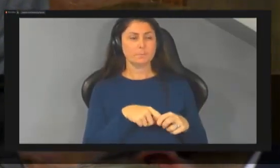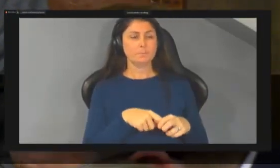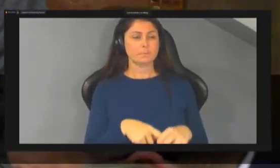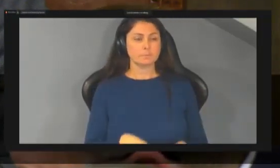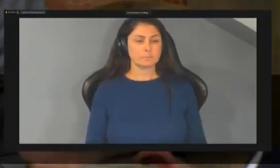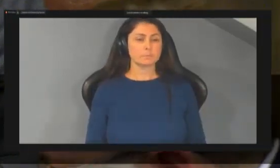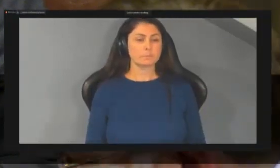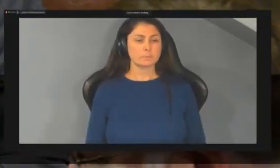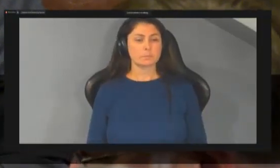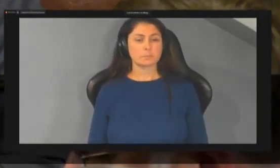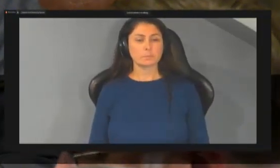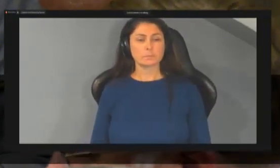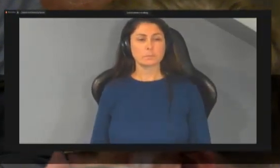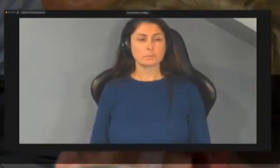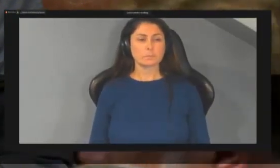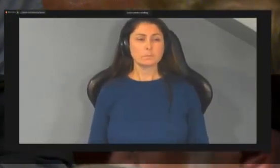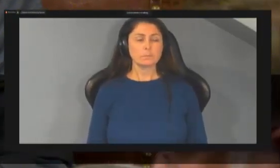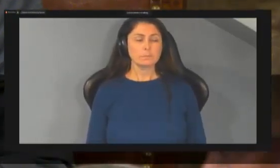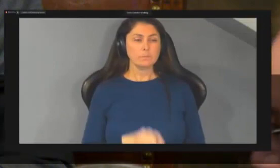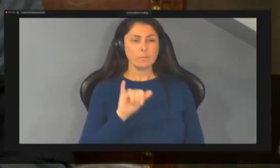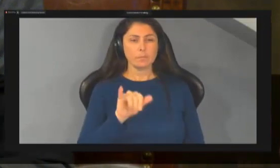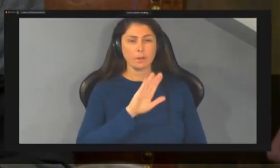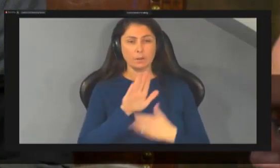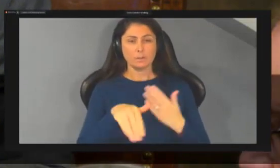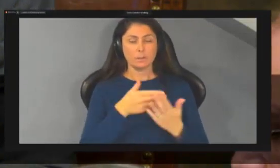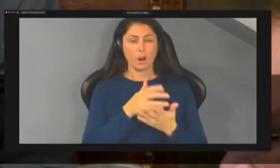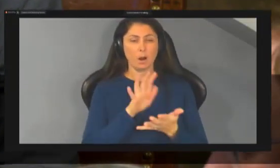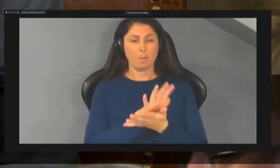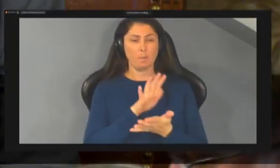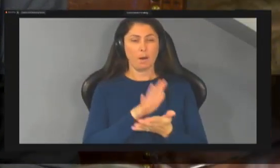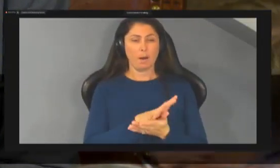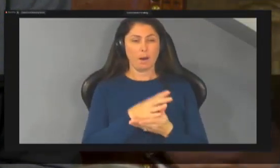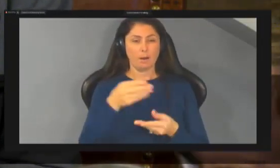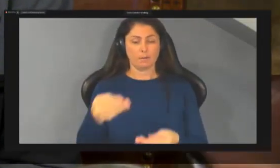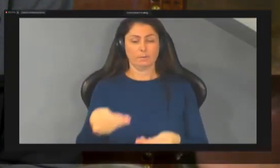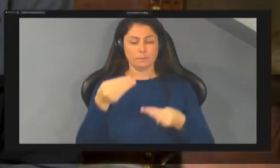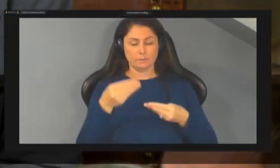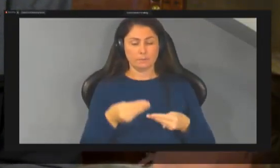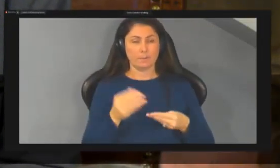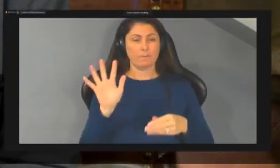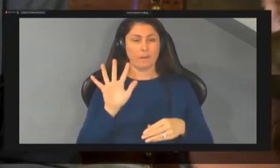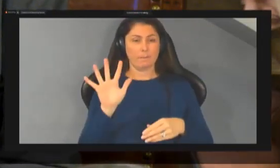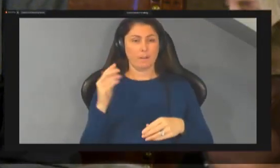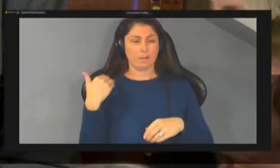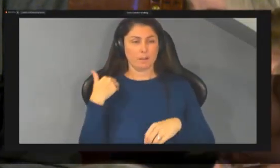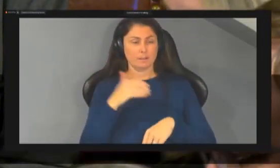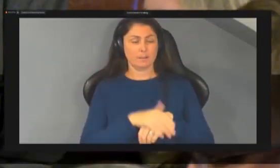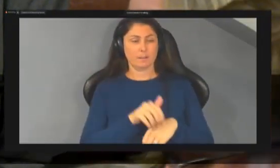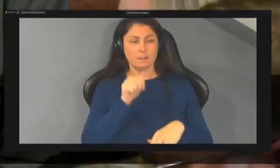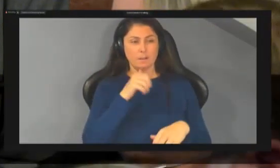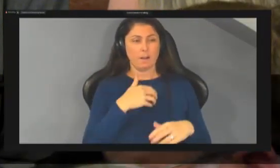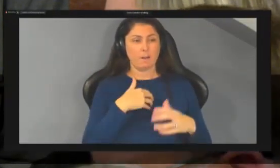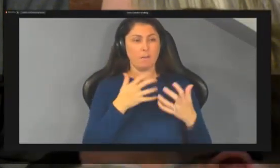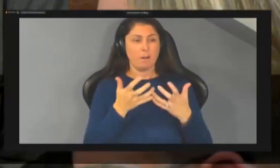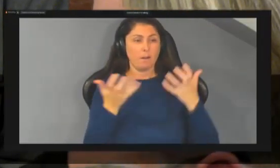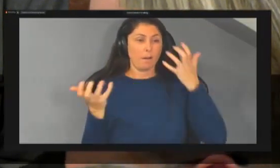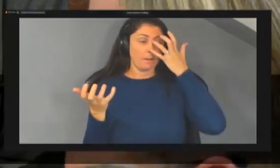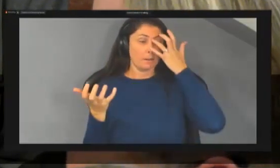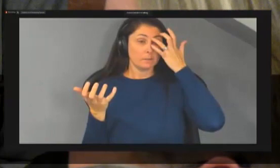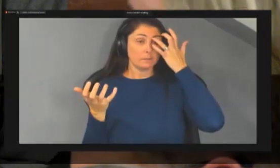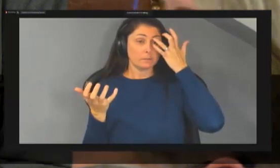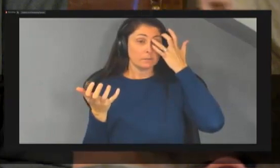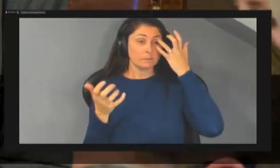this entire packet came in at 5 p.m. last night, and so there really hasn't been